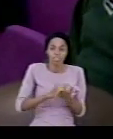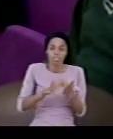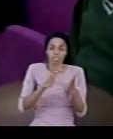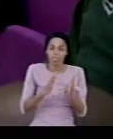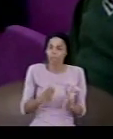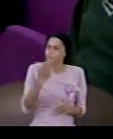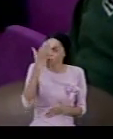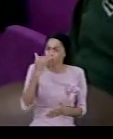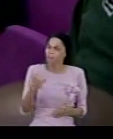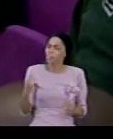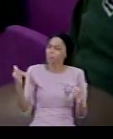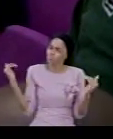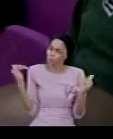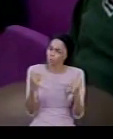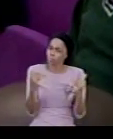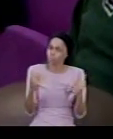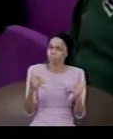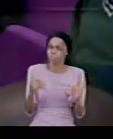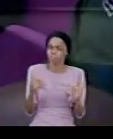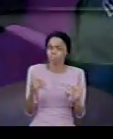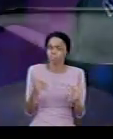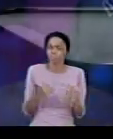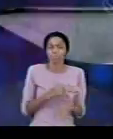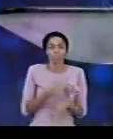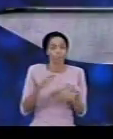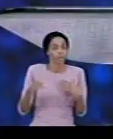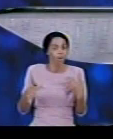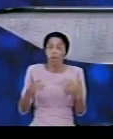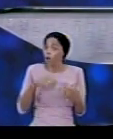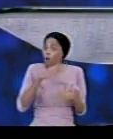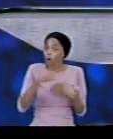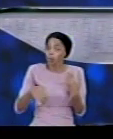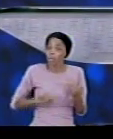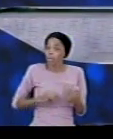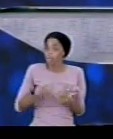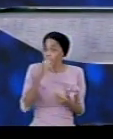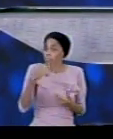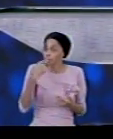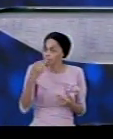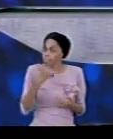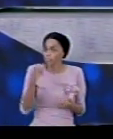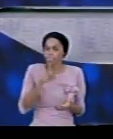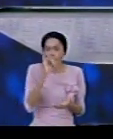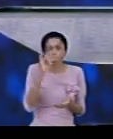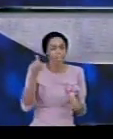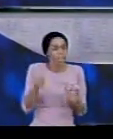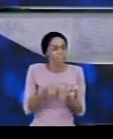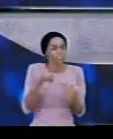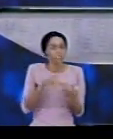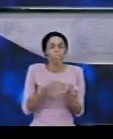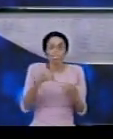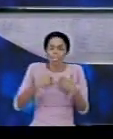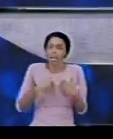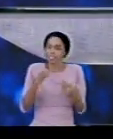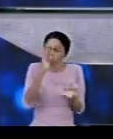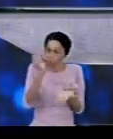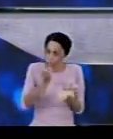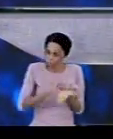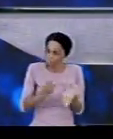the opposition. All I'm saying is, as it is